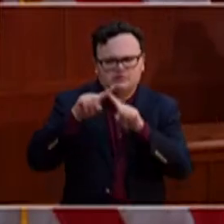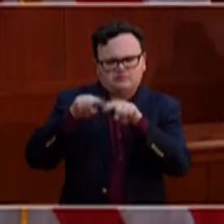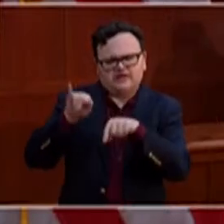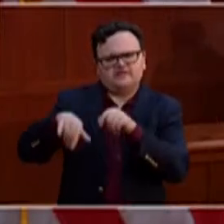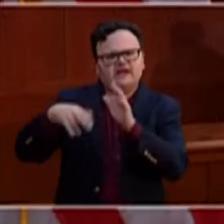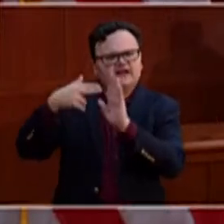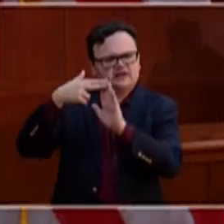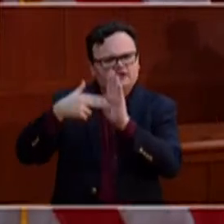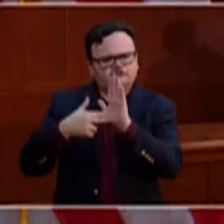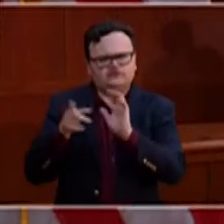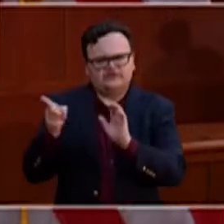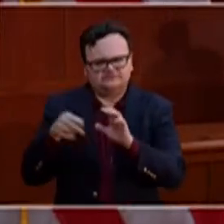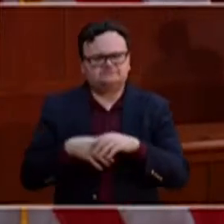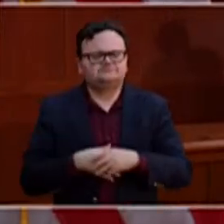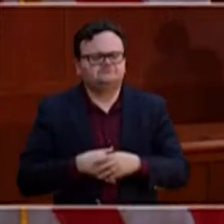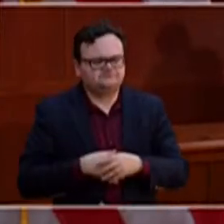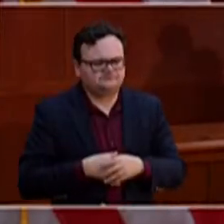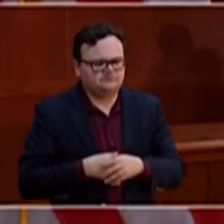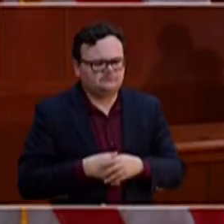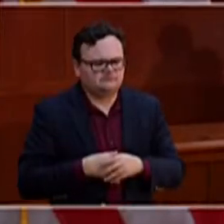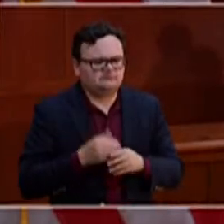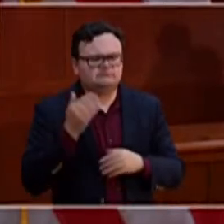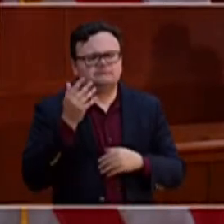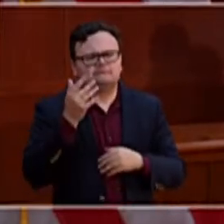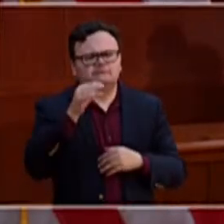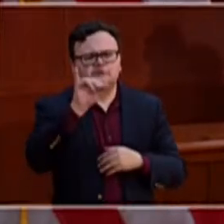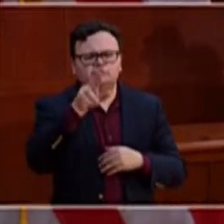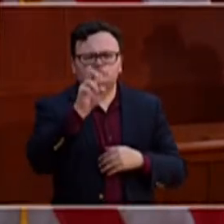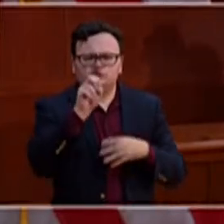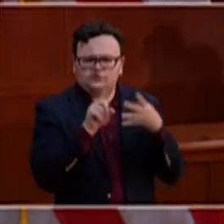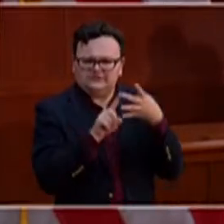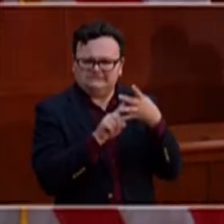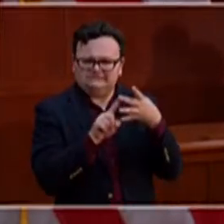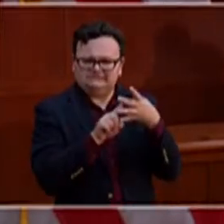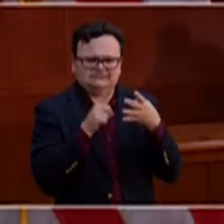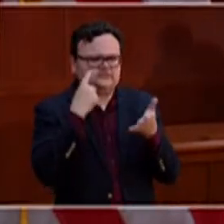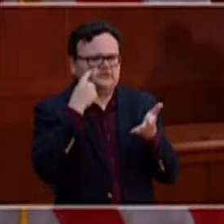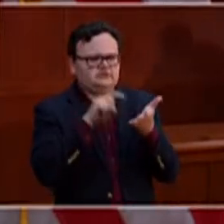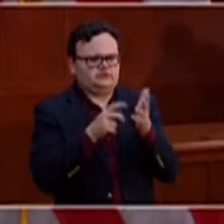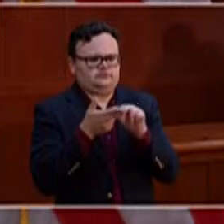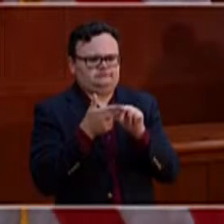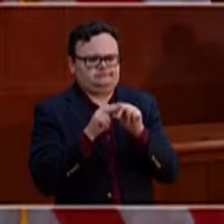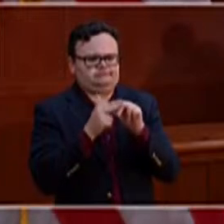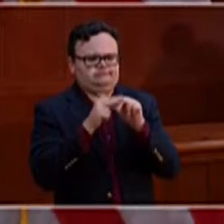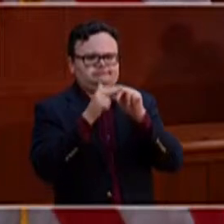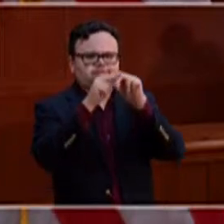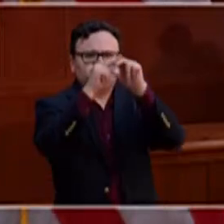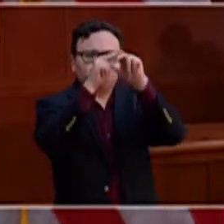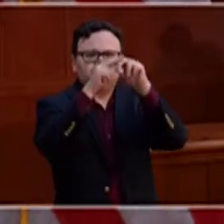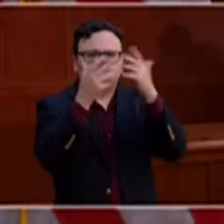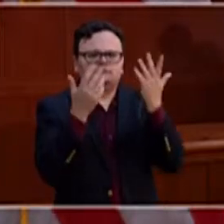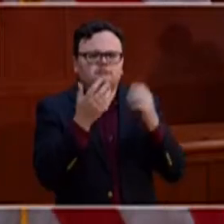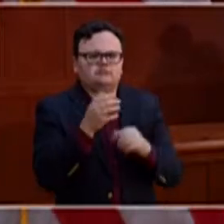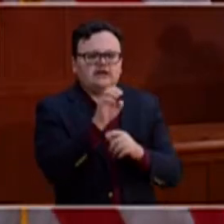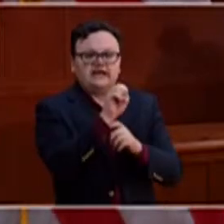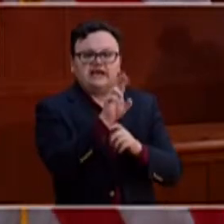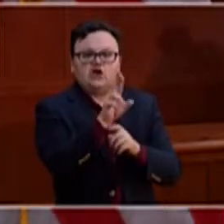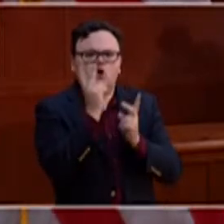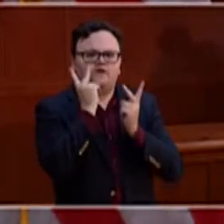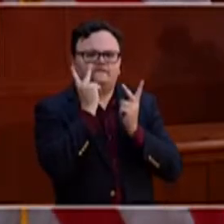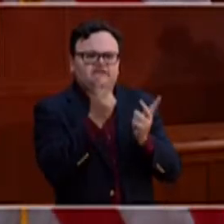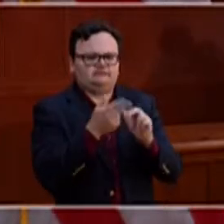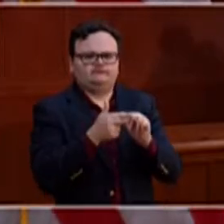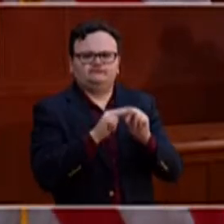to get into the middle end of June, we started to see prevalence rise. We started to see ED visits rise. We saw